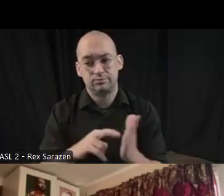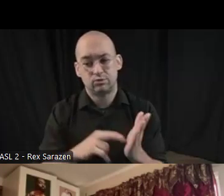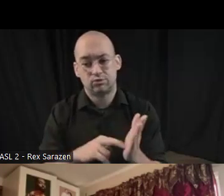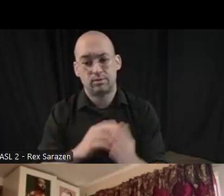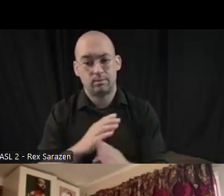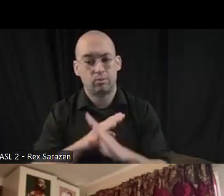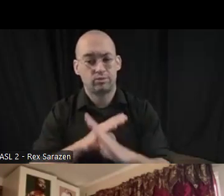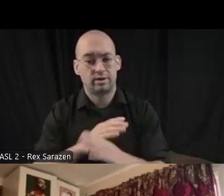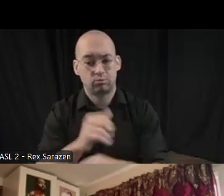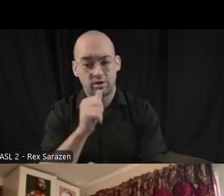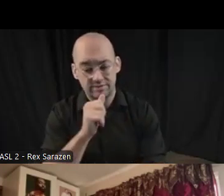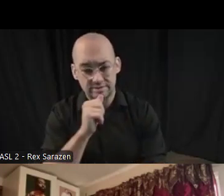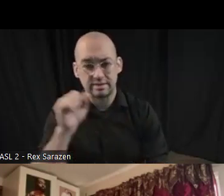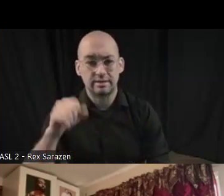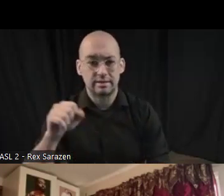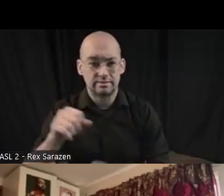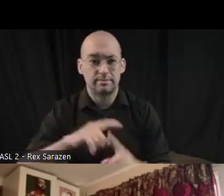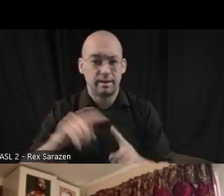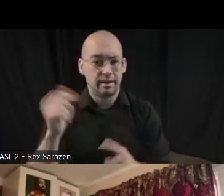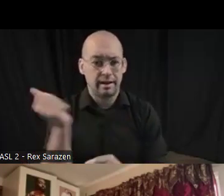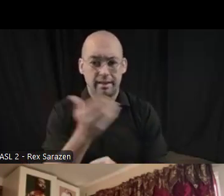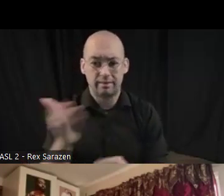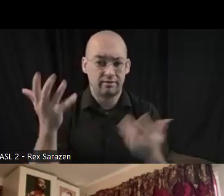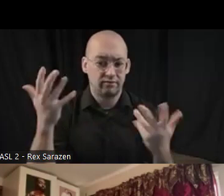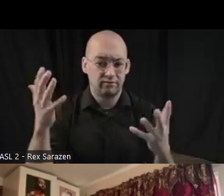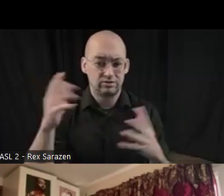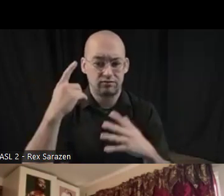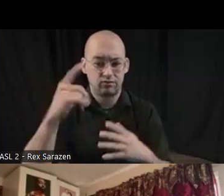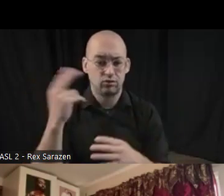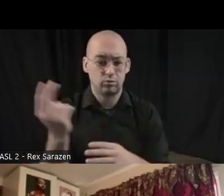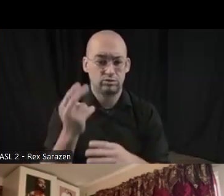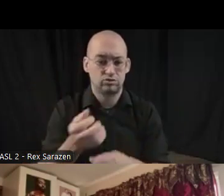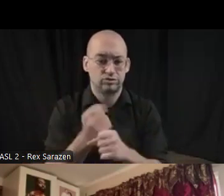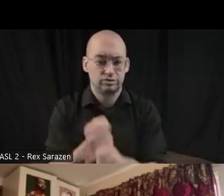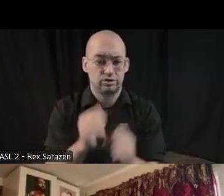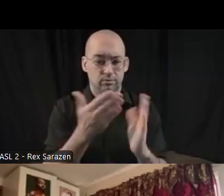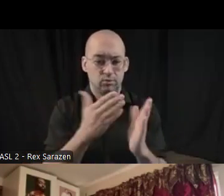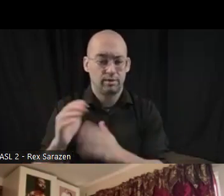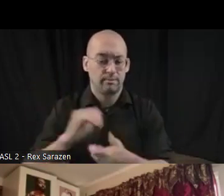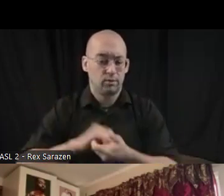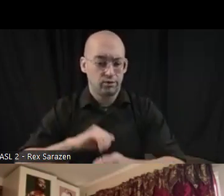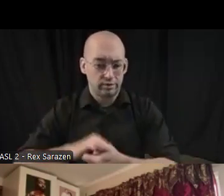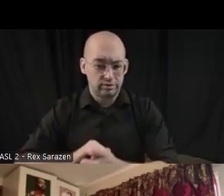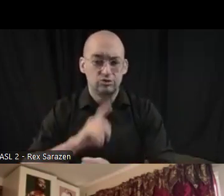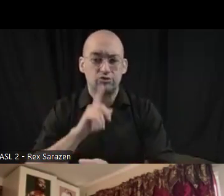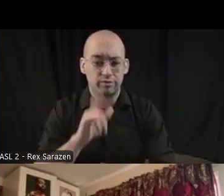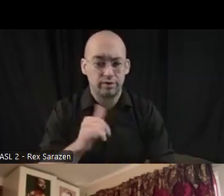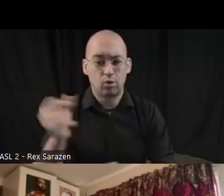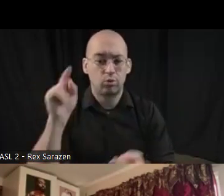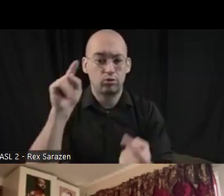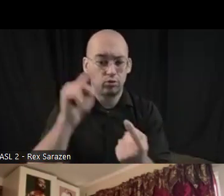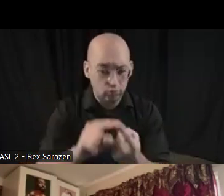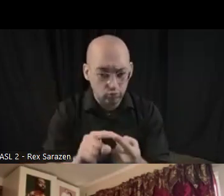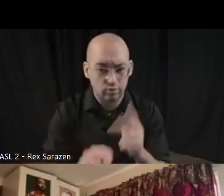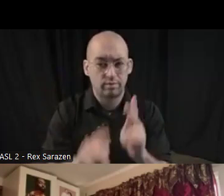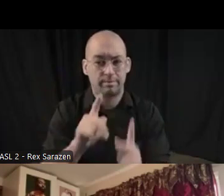of course, but anything that can be done to utilize the trusted community partners to actually go to the people in their homes in a